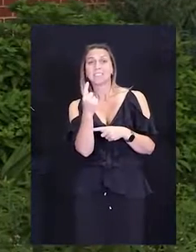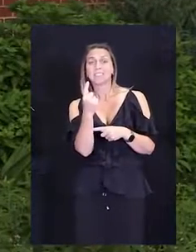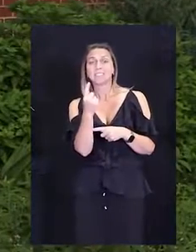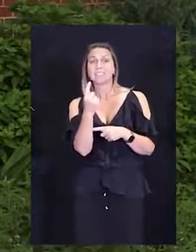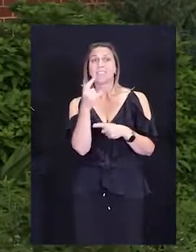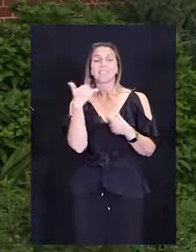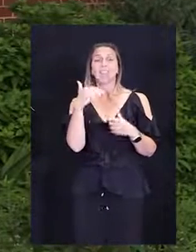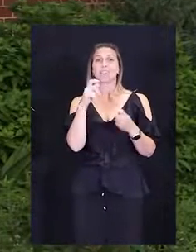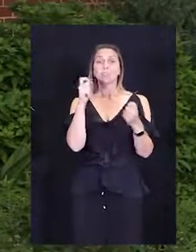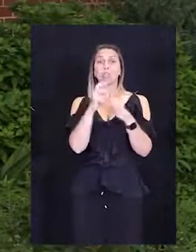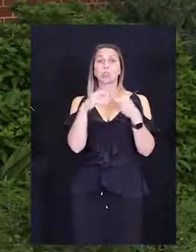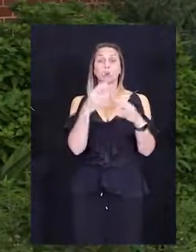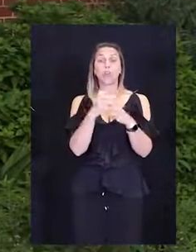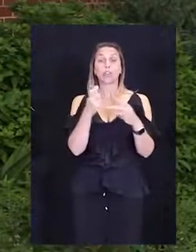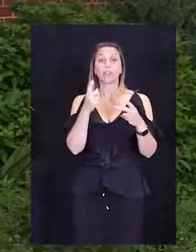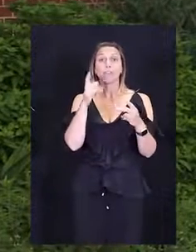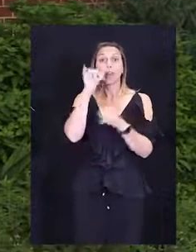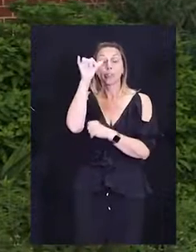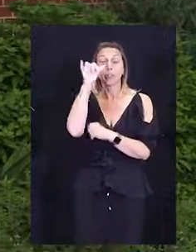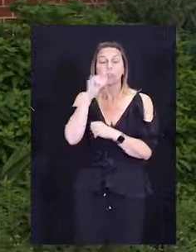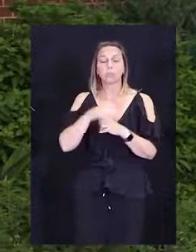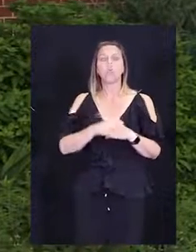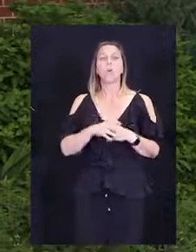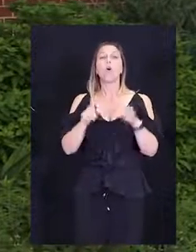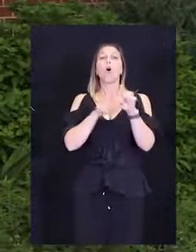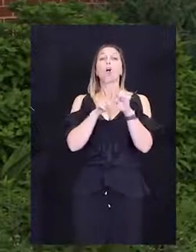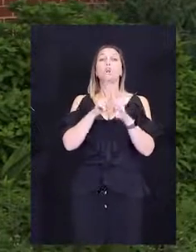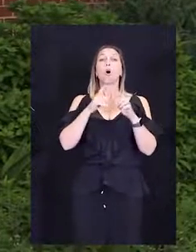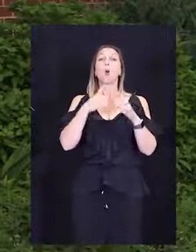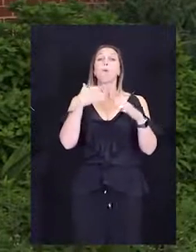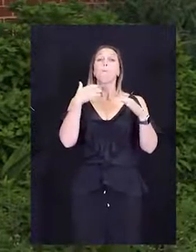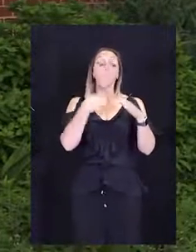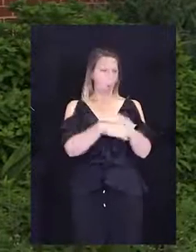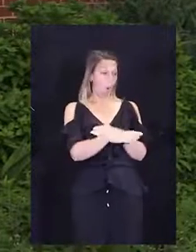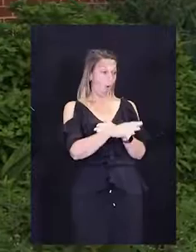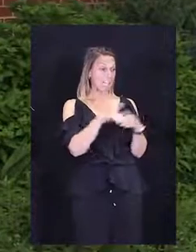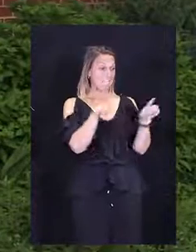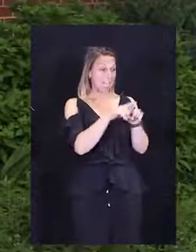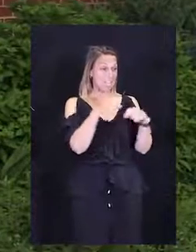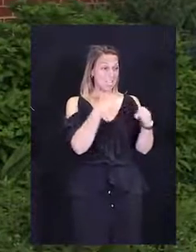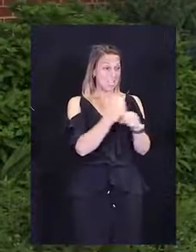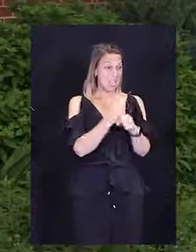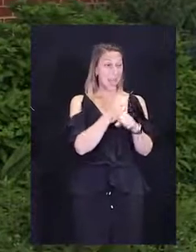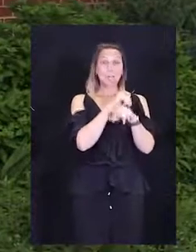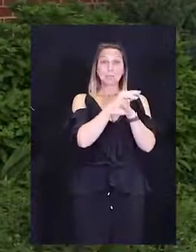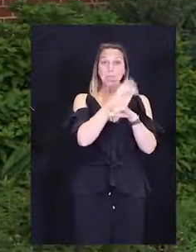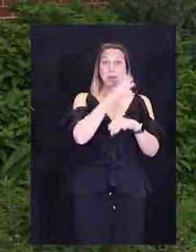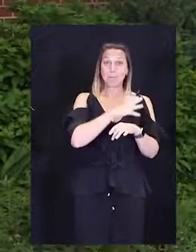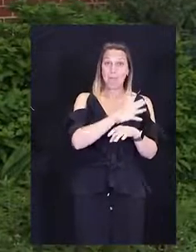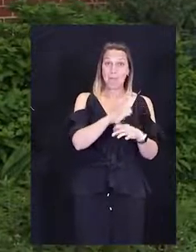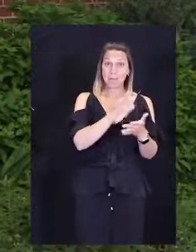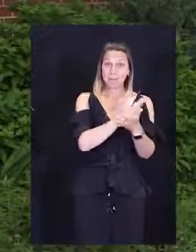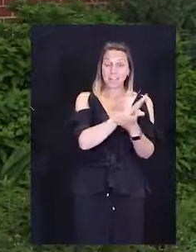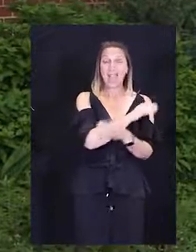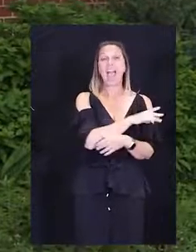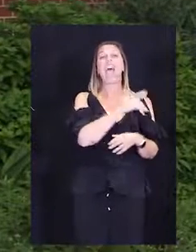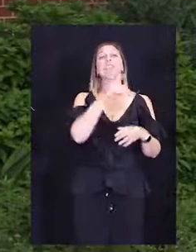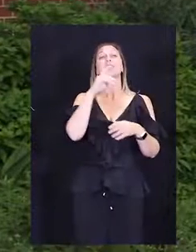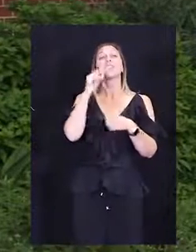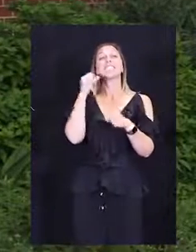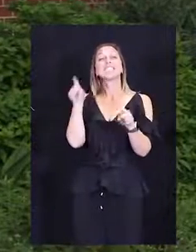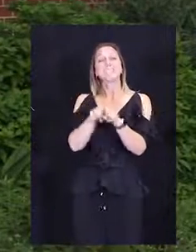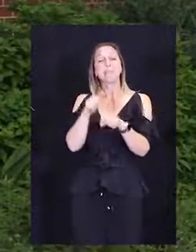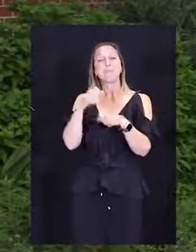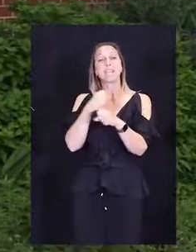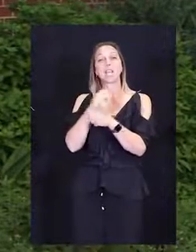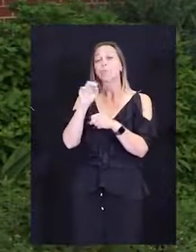news and changed the world forever. Our class was born the same year the first Spider-Man movie was ever released, the same year Justin Timberlake